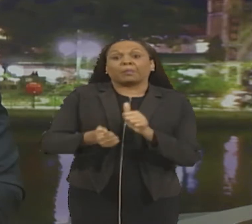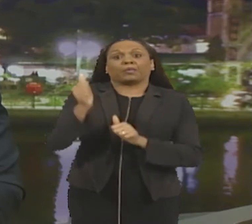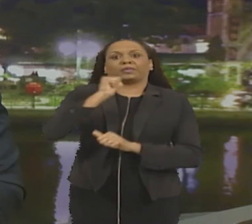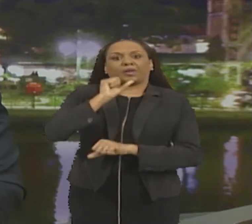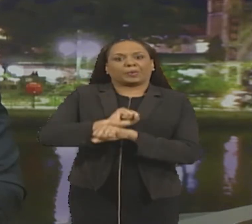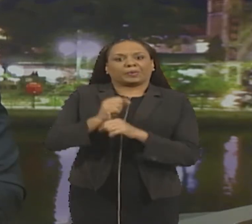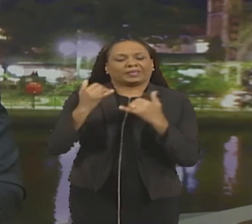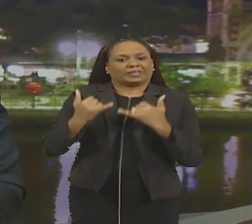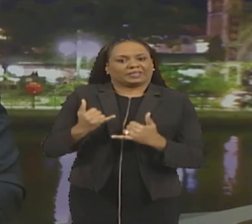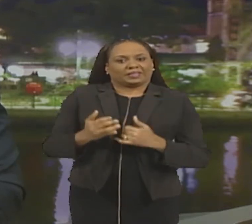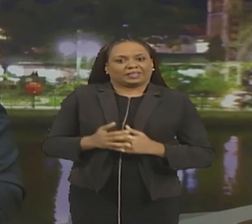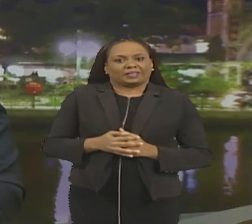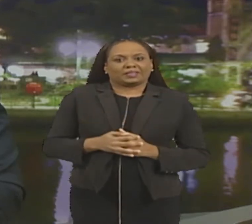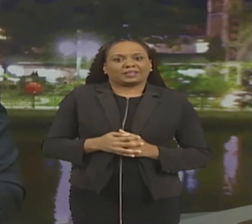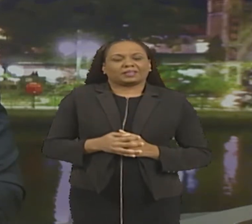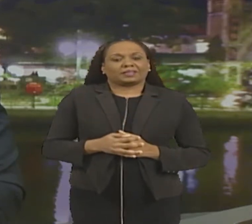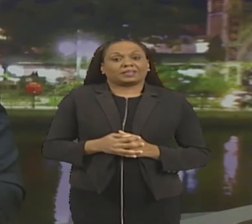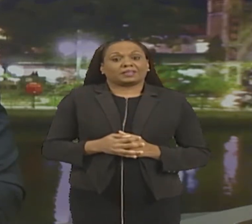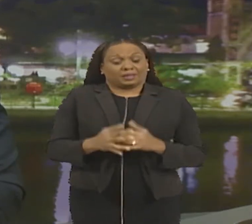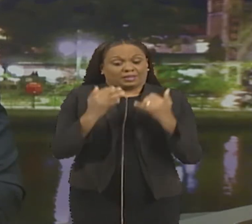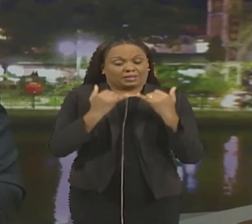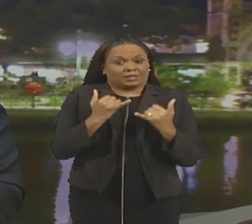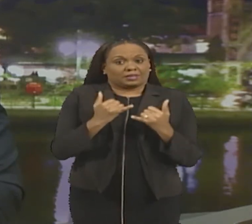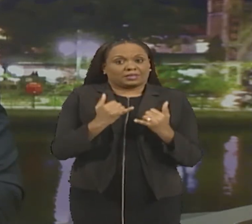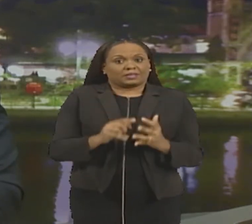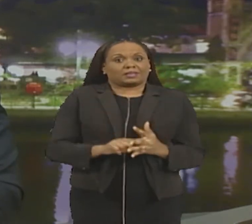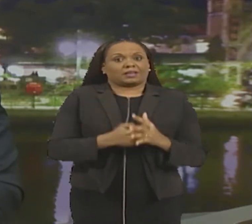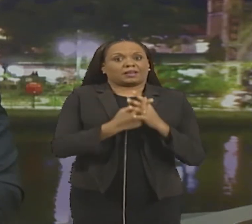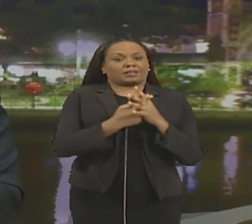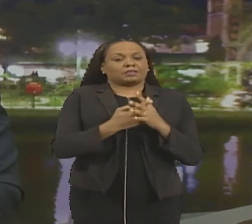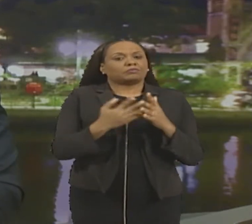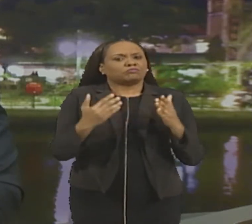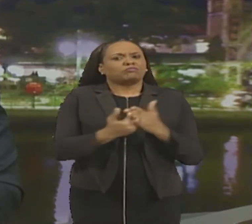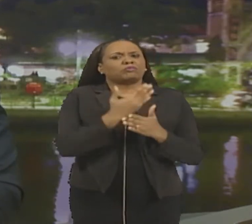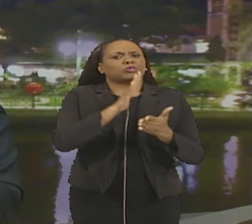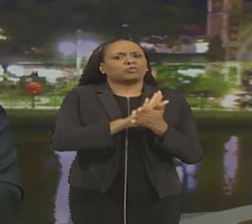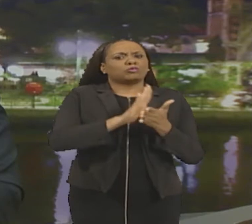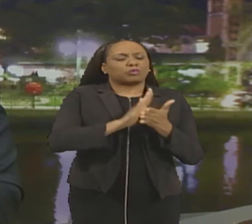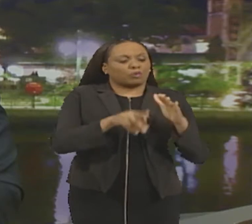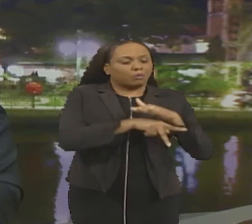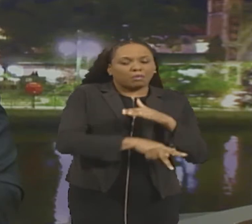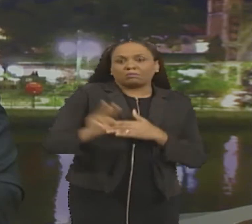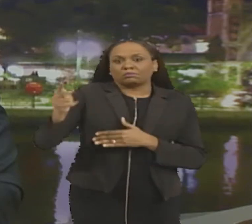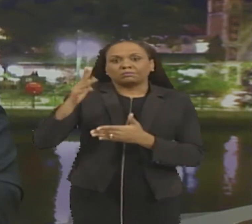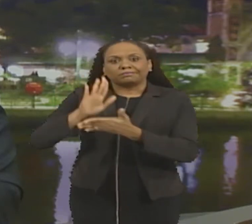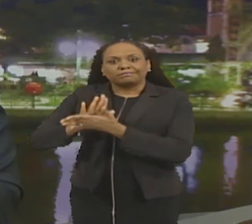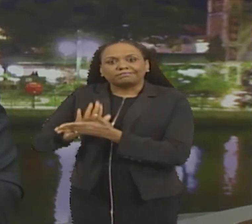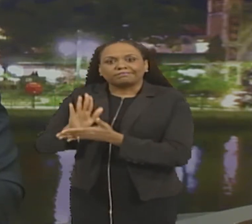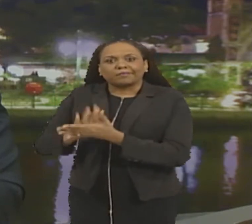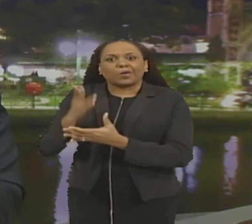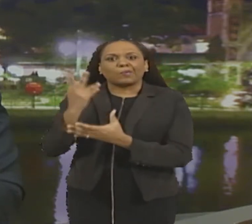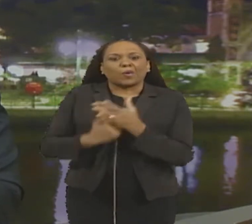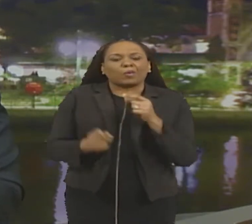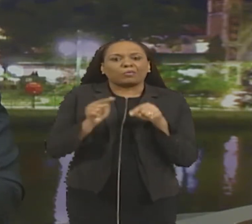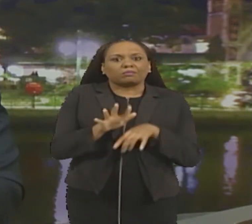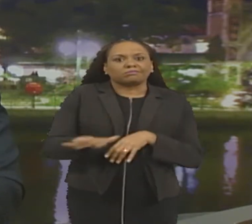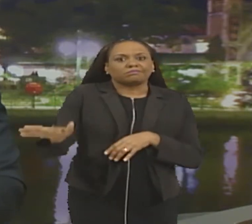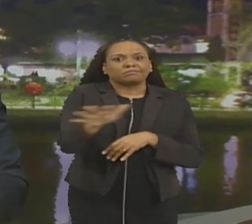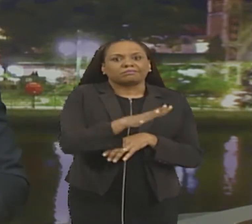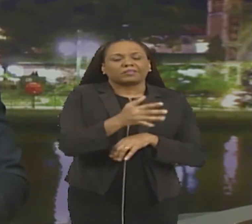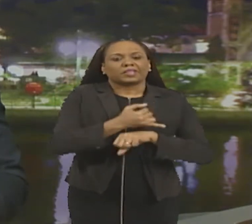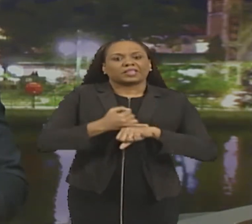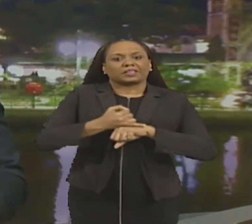operators. This strike coincided with the start of the new term for thousands of primary and secondary school students across the